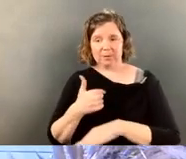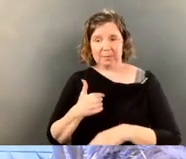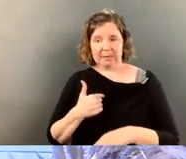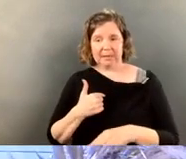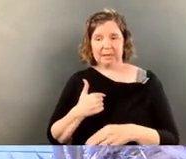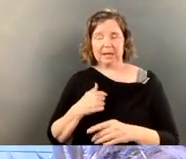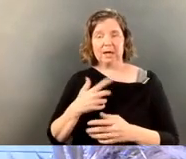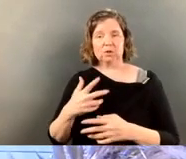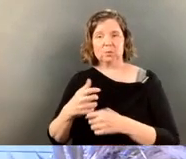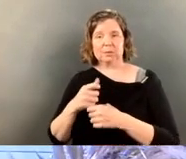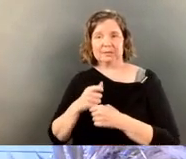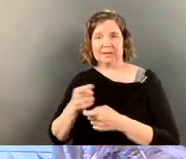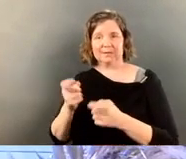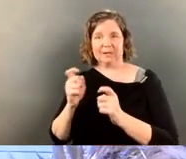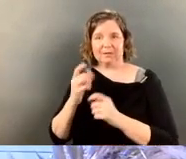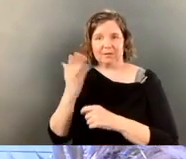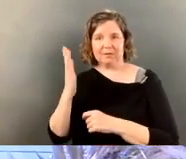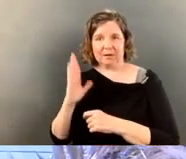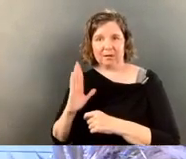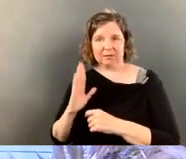and to receive the gift of God.